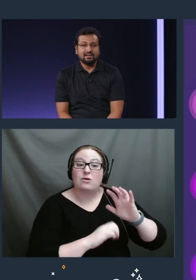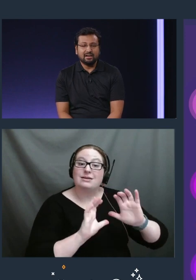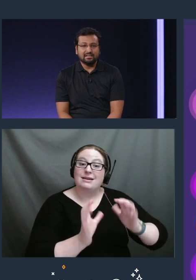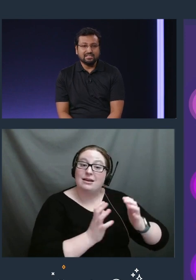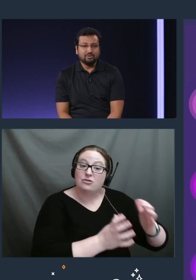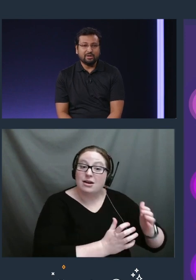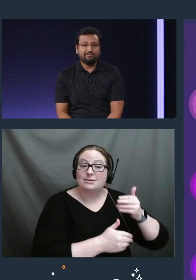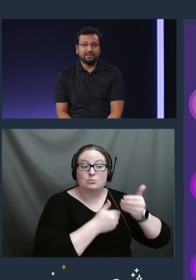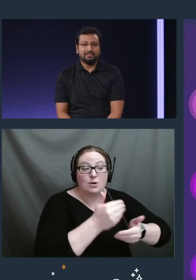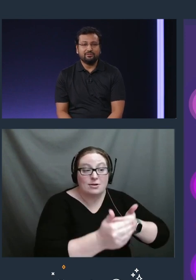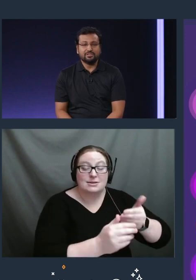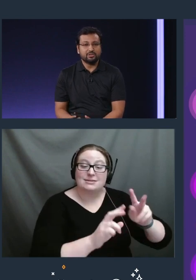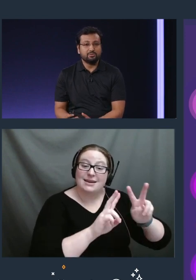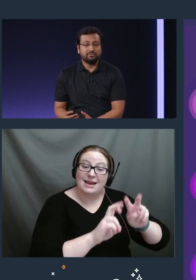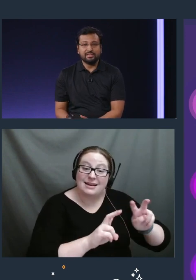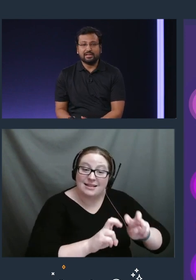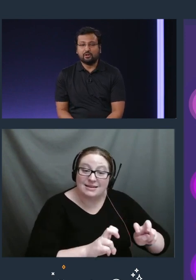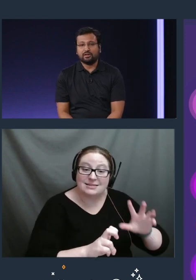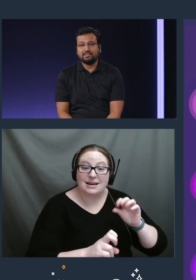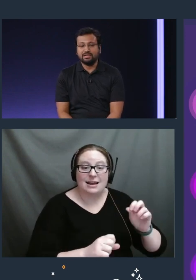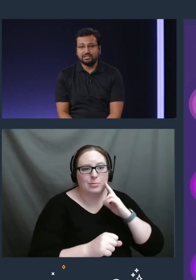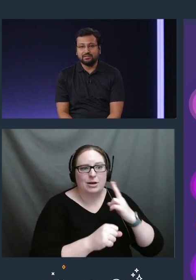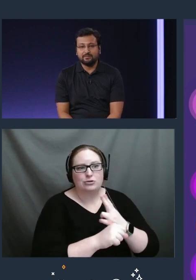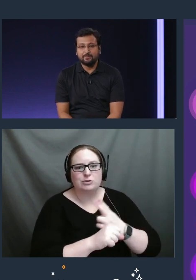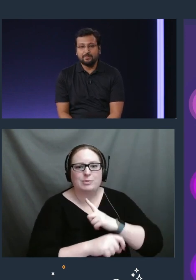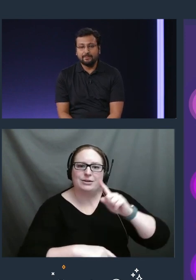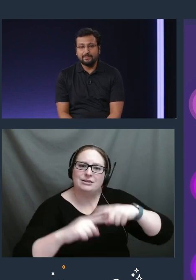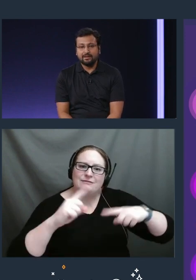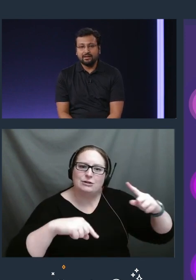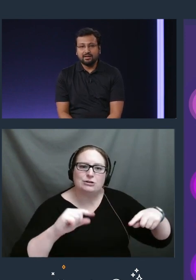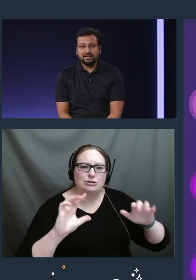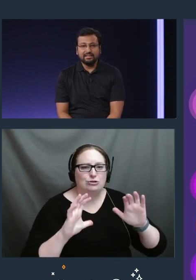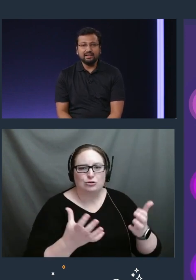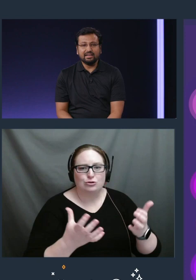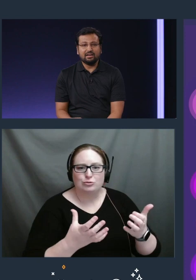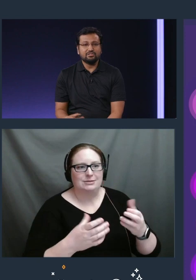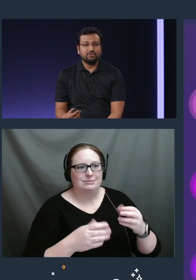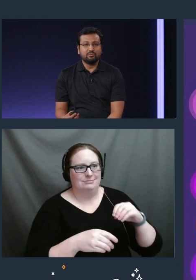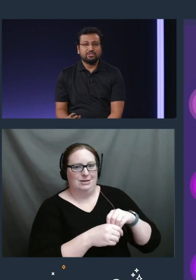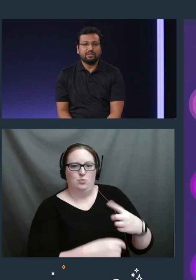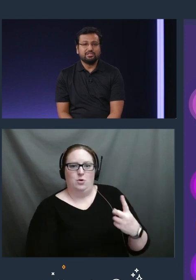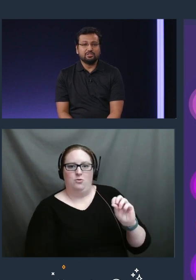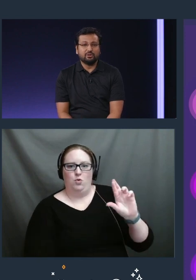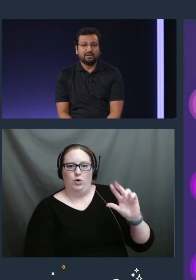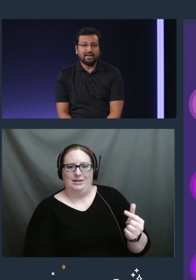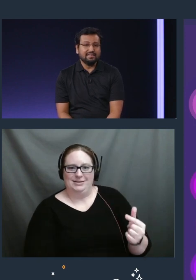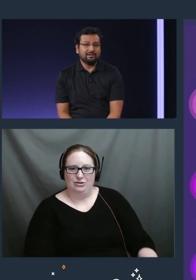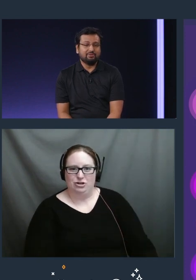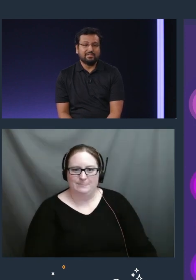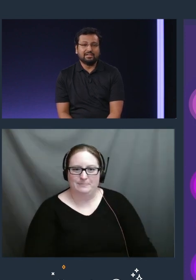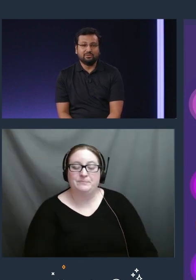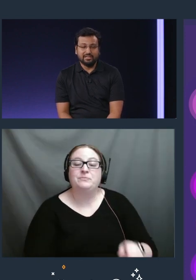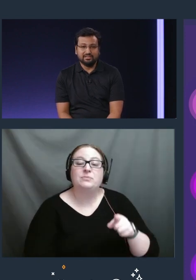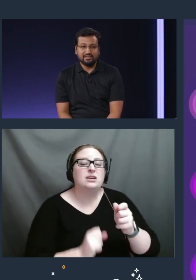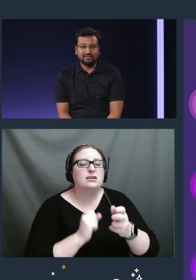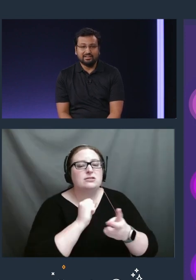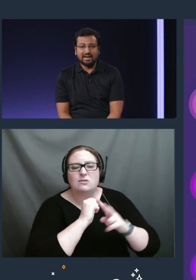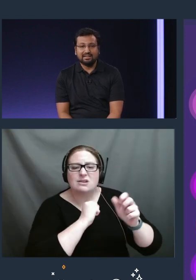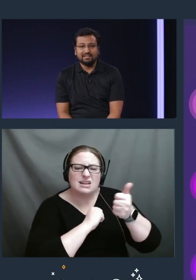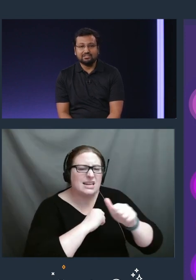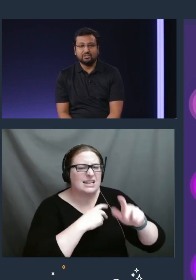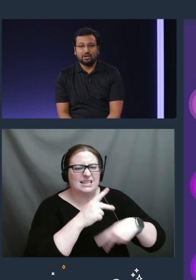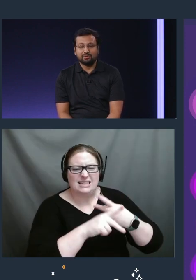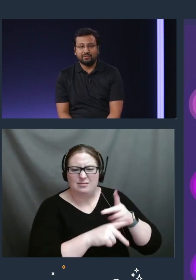analyzed, and consumed by diverse groups within an organization. A data lake allows you to virtually store any type of data you need and